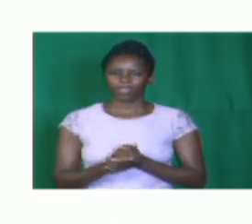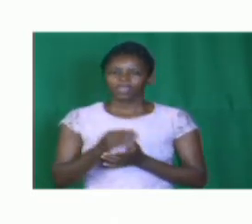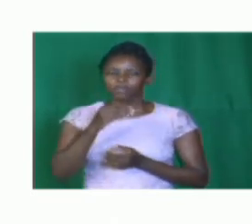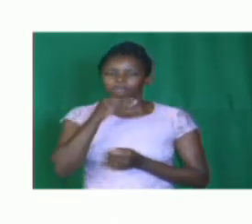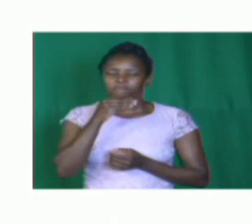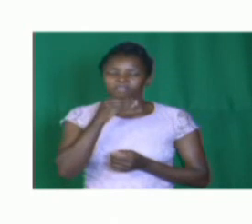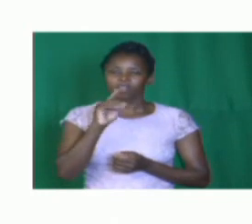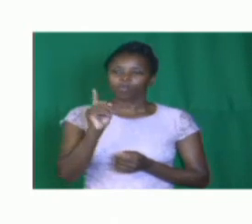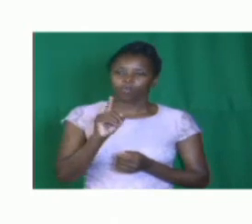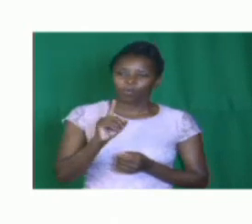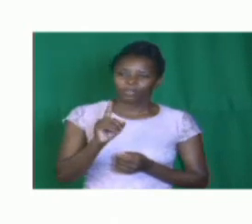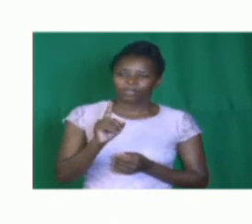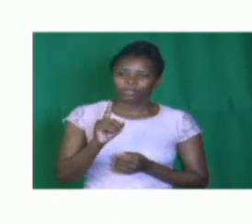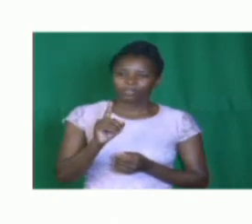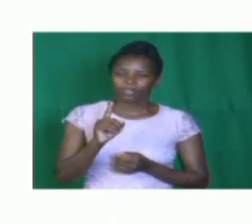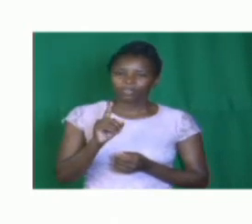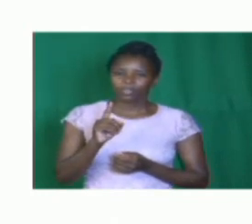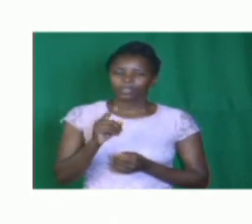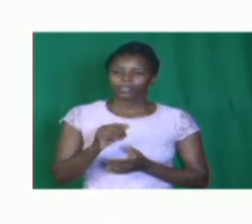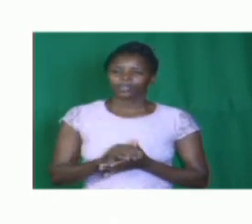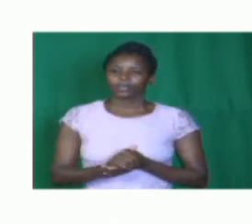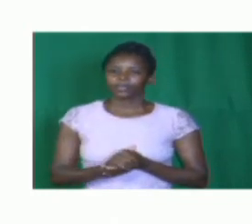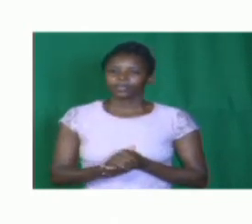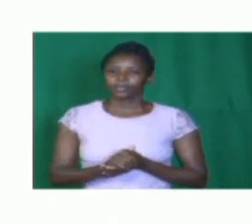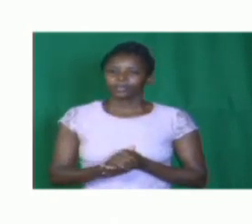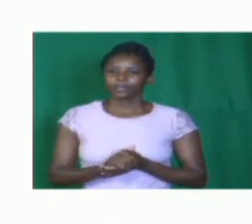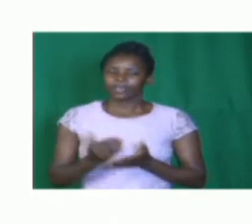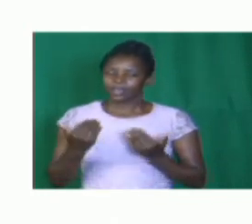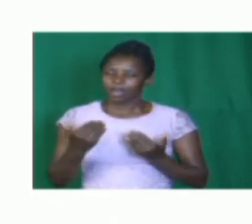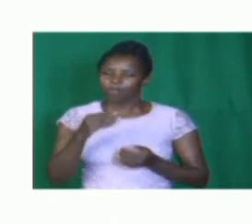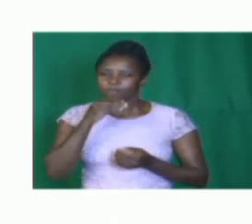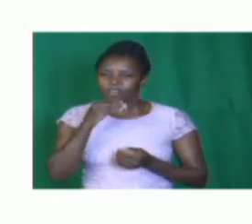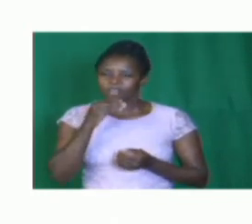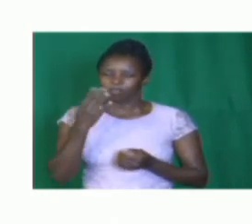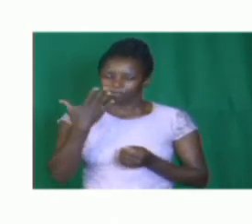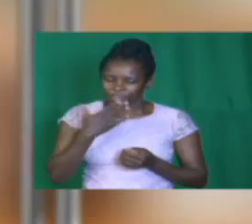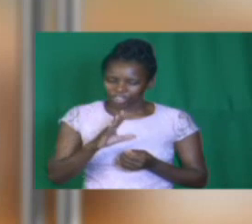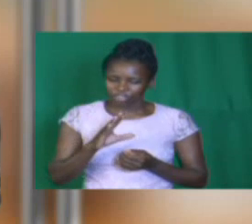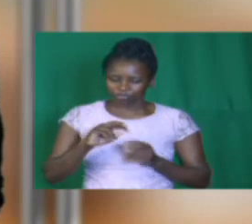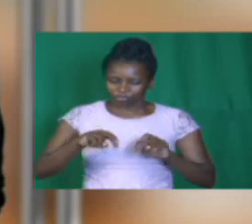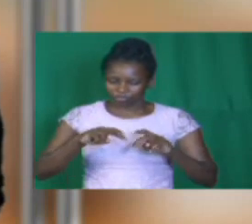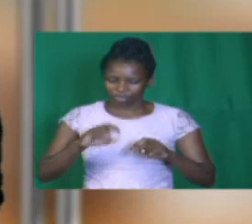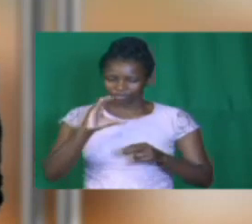that, dear learner, is what we set out to do, and we have done it.